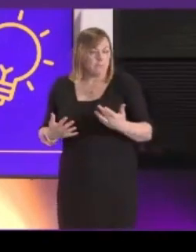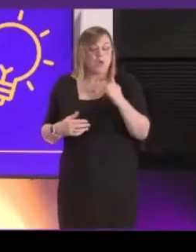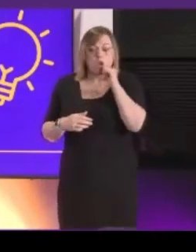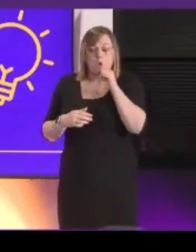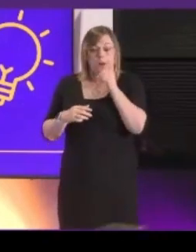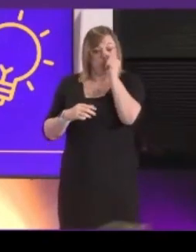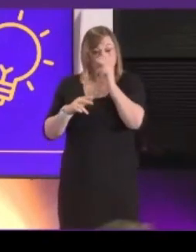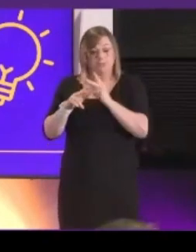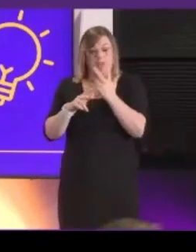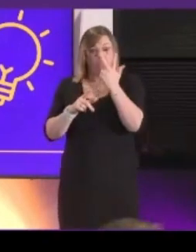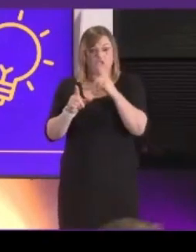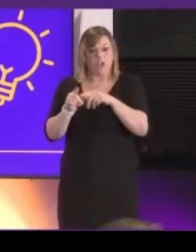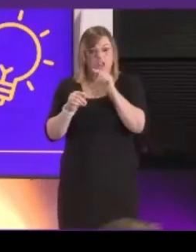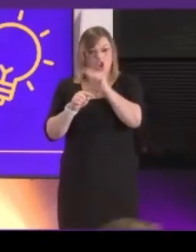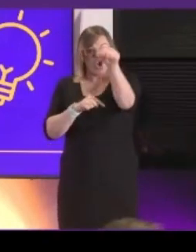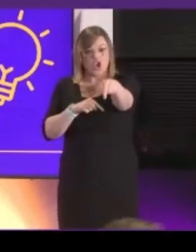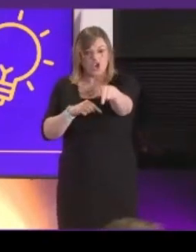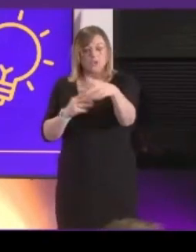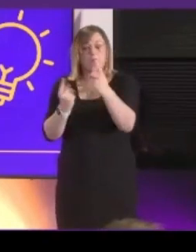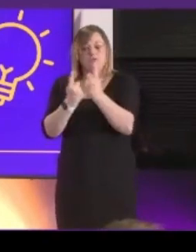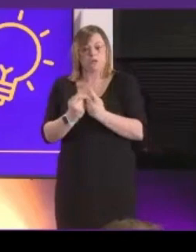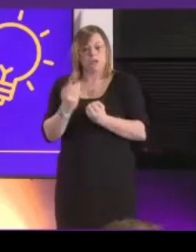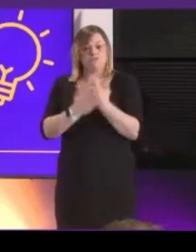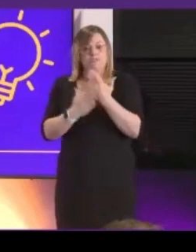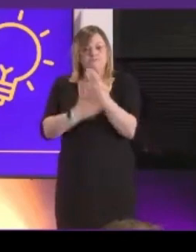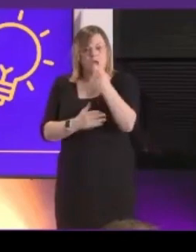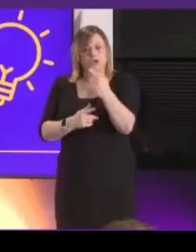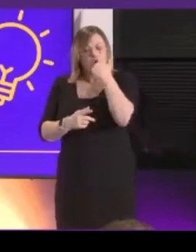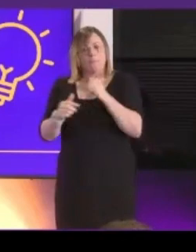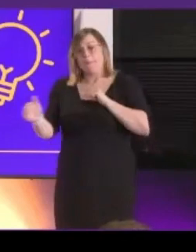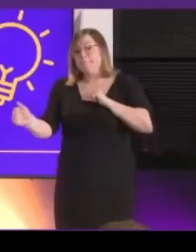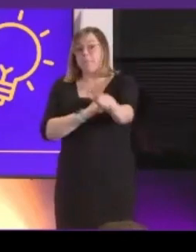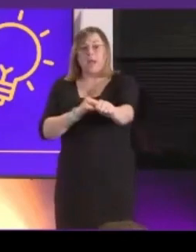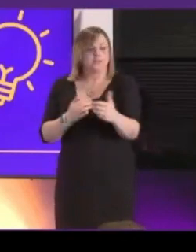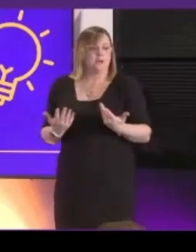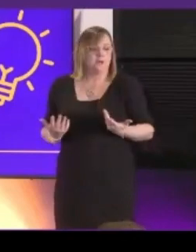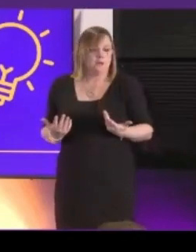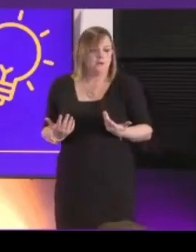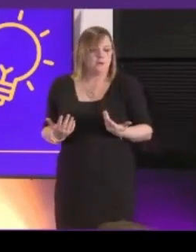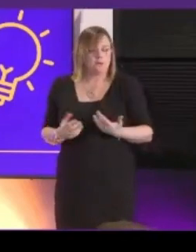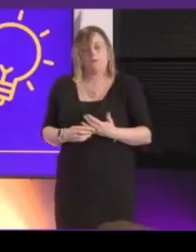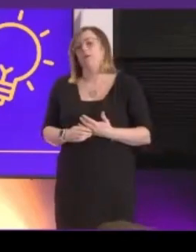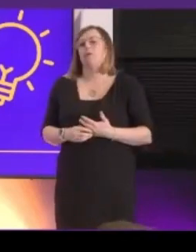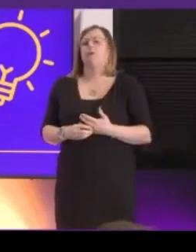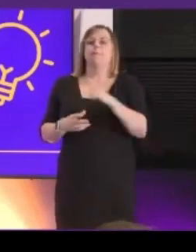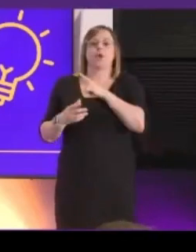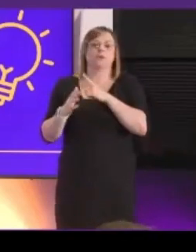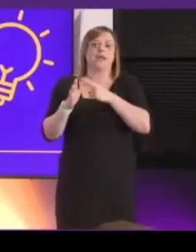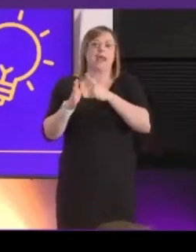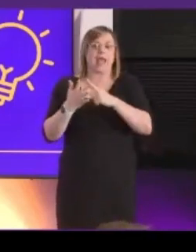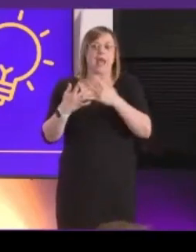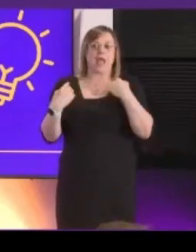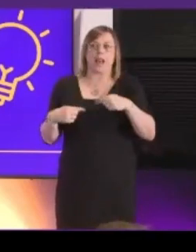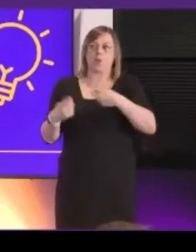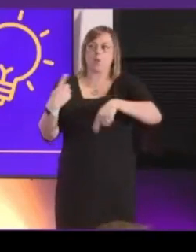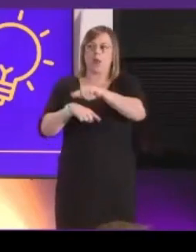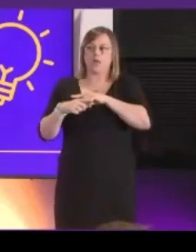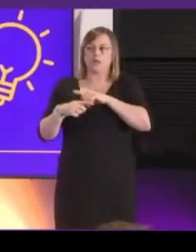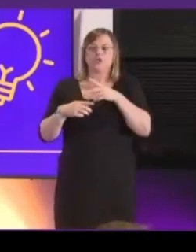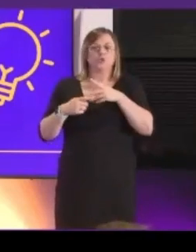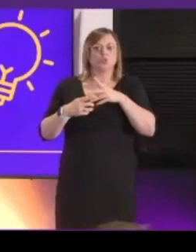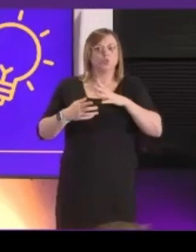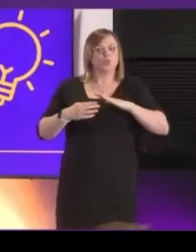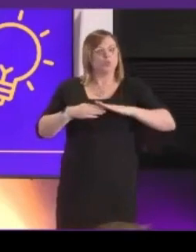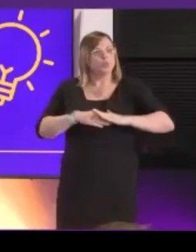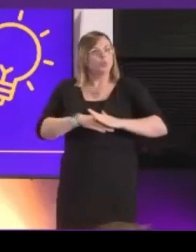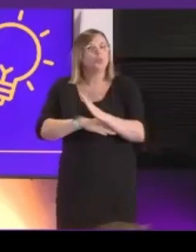in 3 years' time, when we do a product refresh, we can go even further, right? because AI is enabling us to go further. Yep. It's enabling us